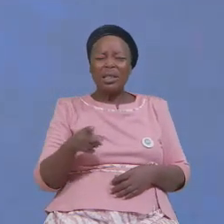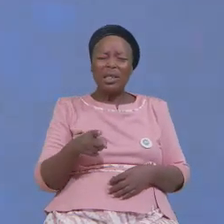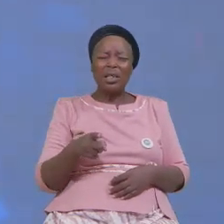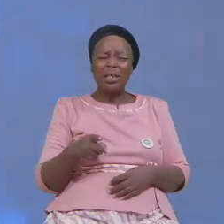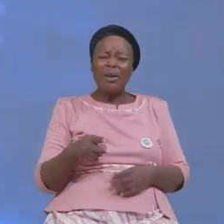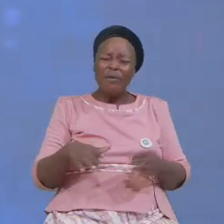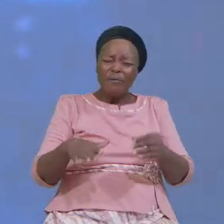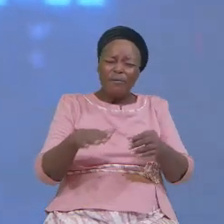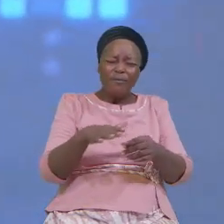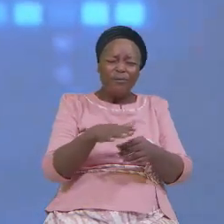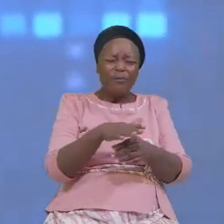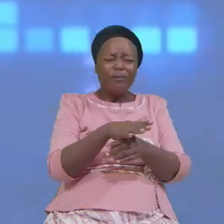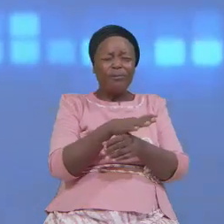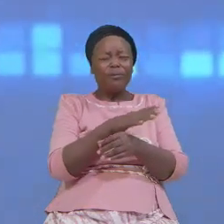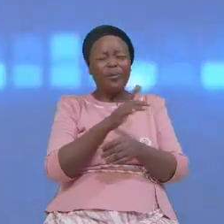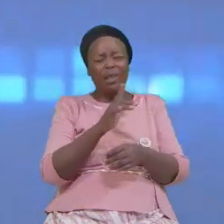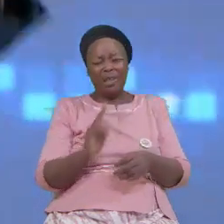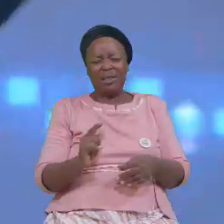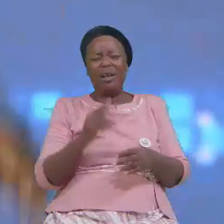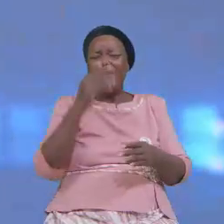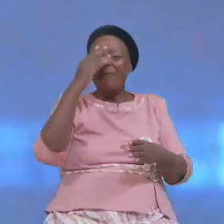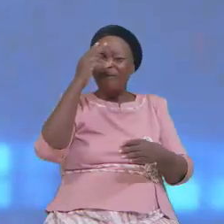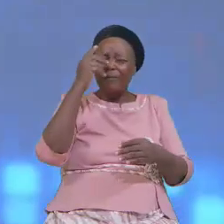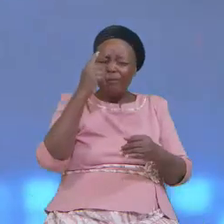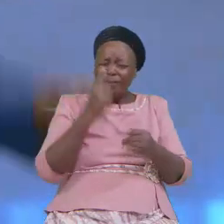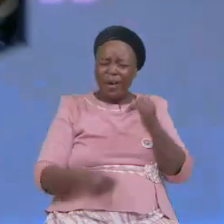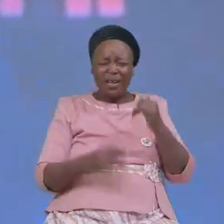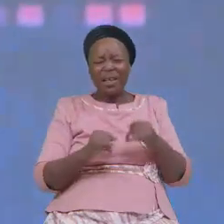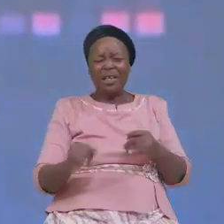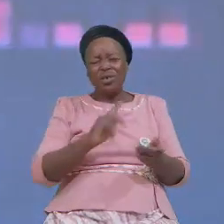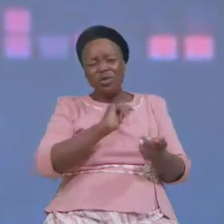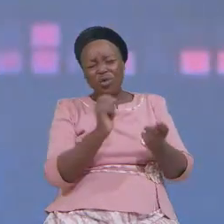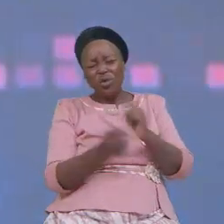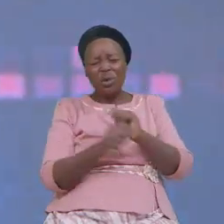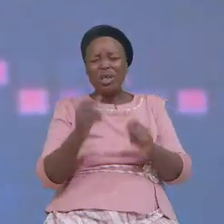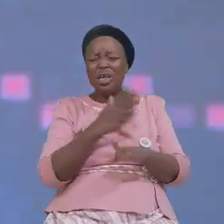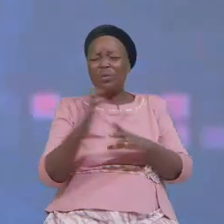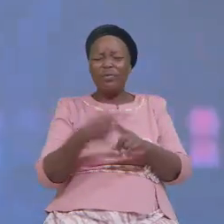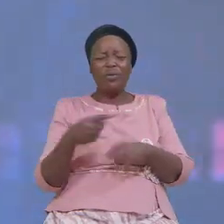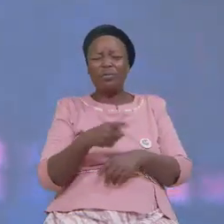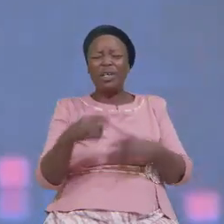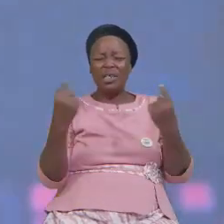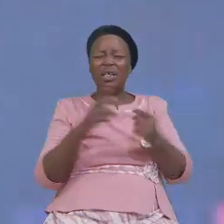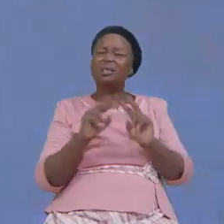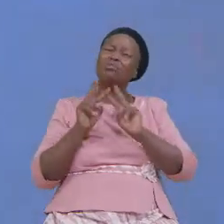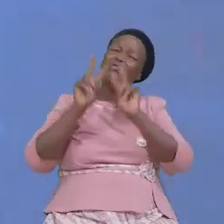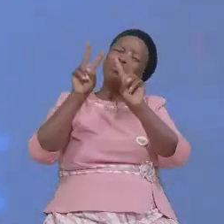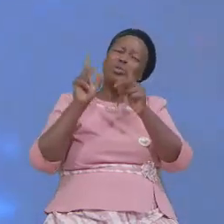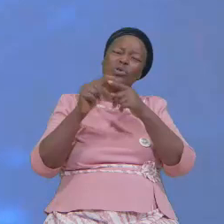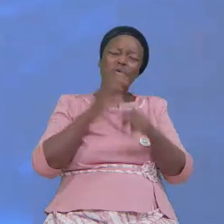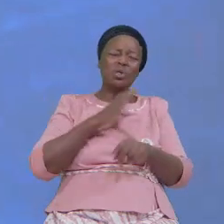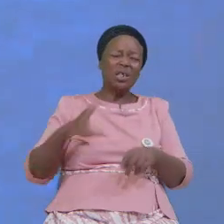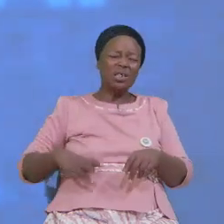fully, finally, turn away from their sin, and they look up to Christ as